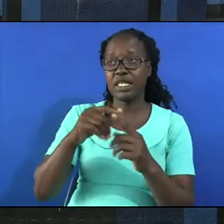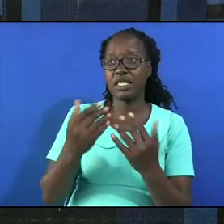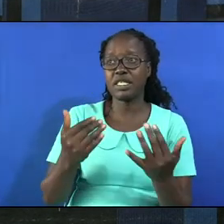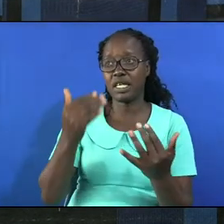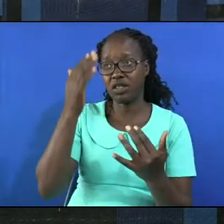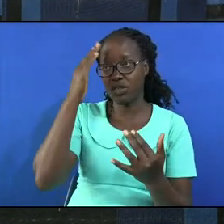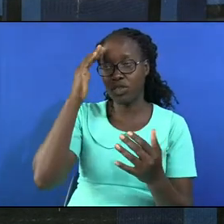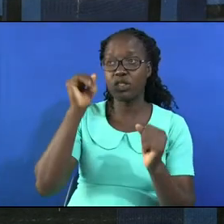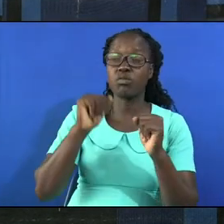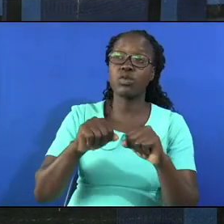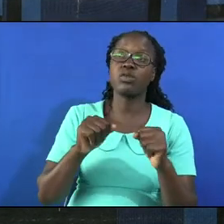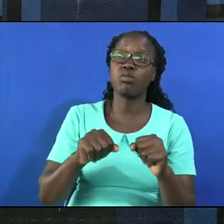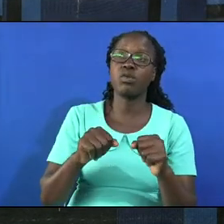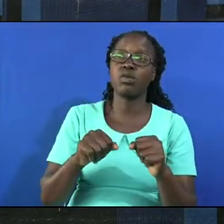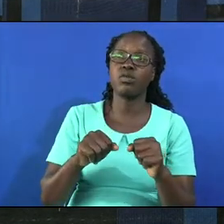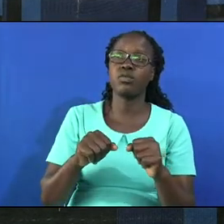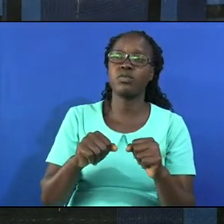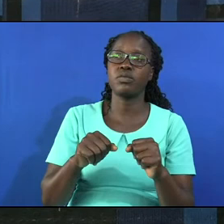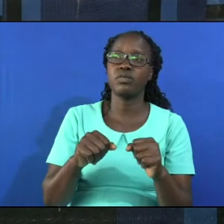knows it is possible.